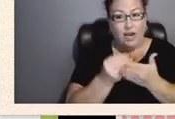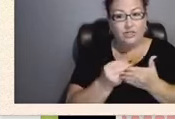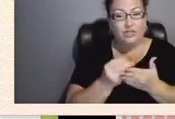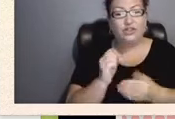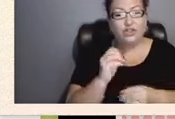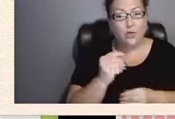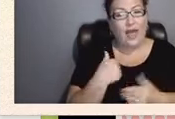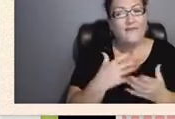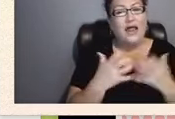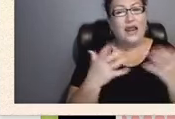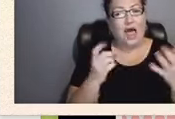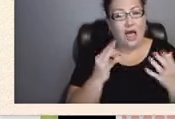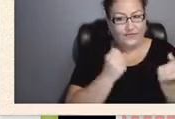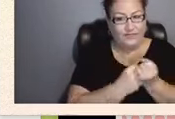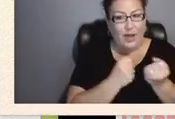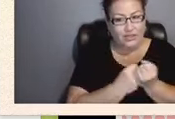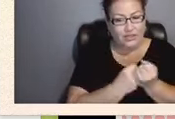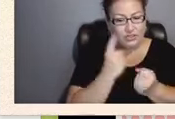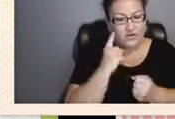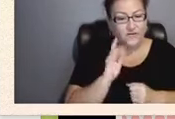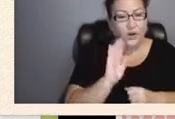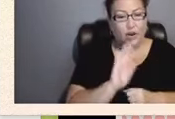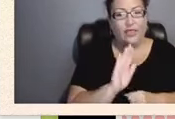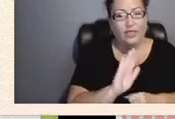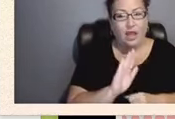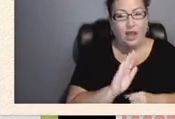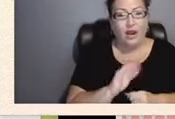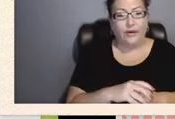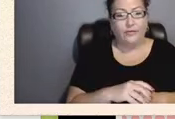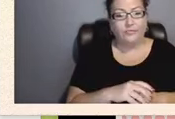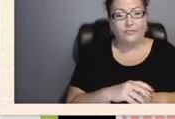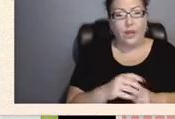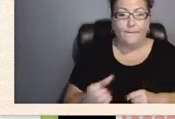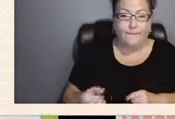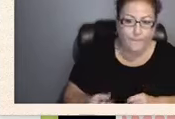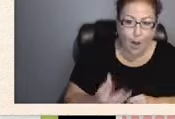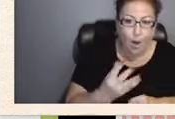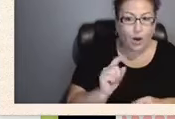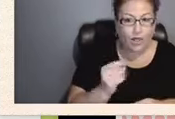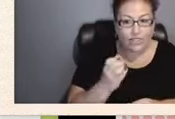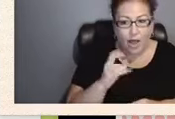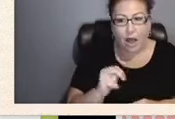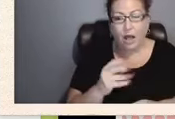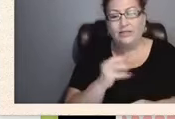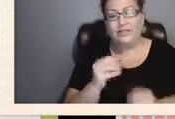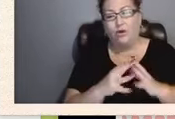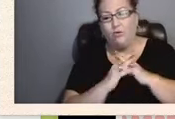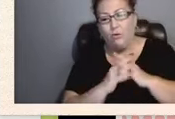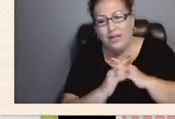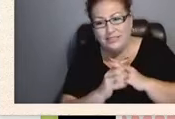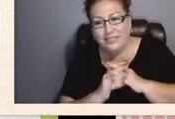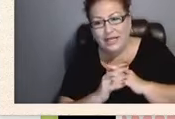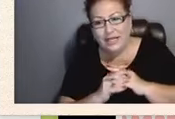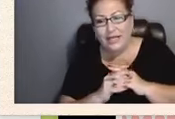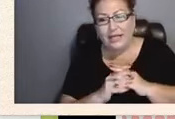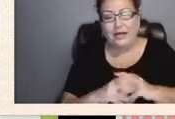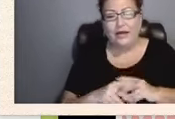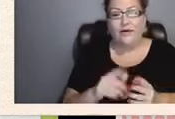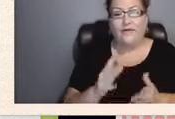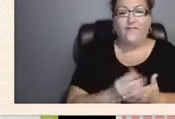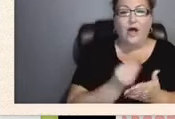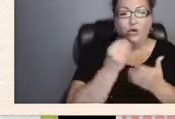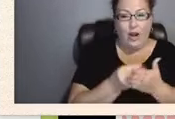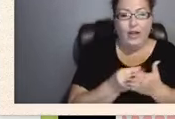of sponsors for their bowl-a-thons and their wrestling fundraisers that they